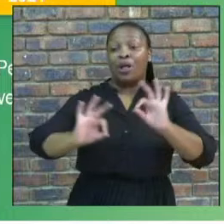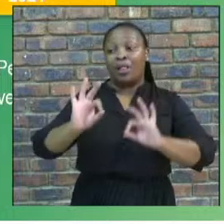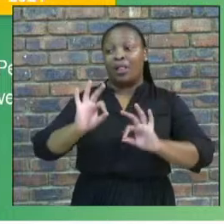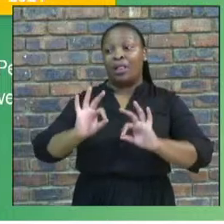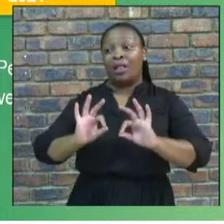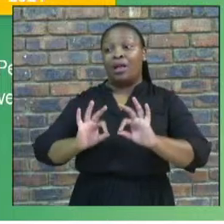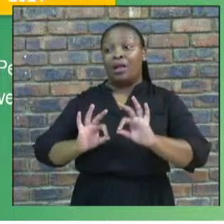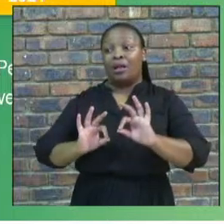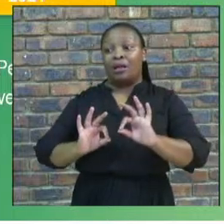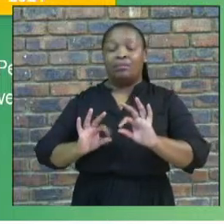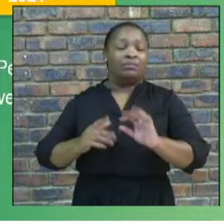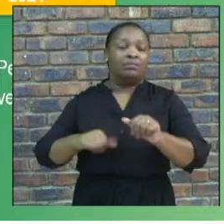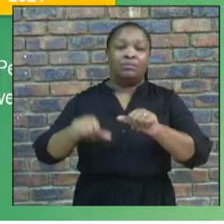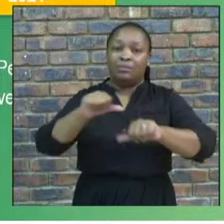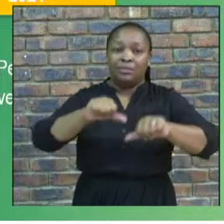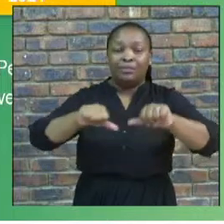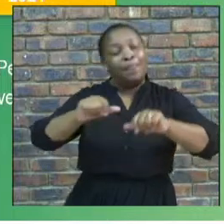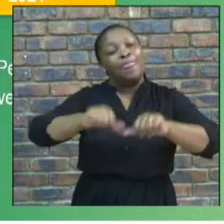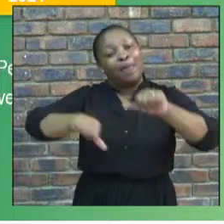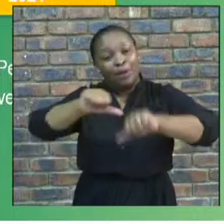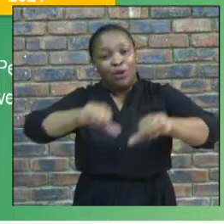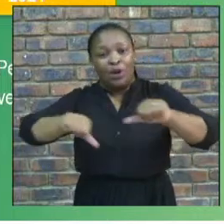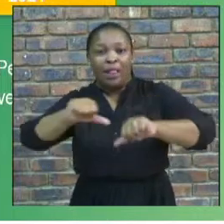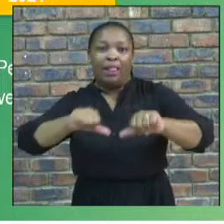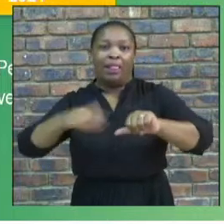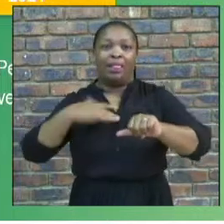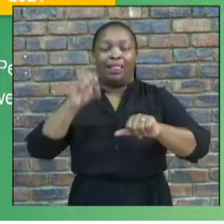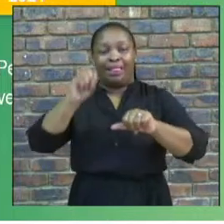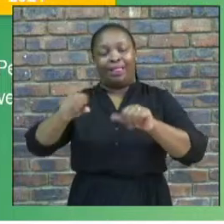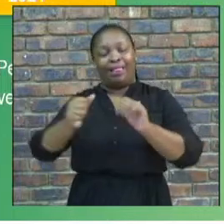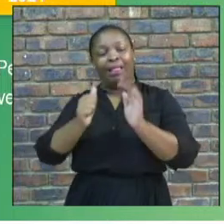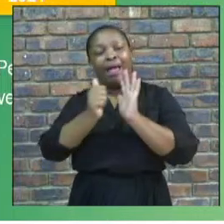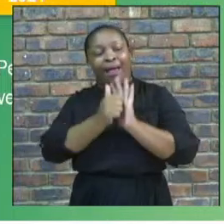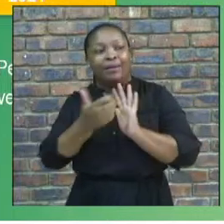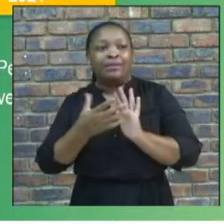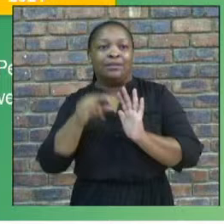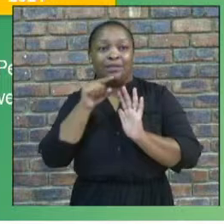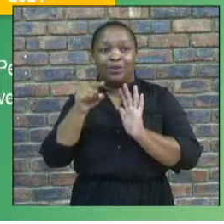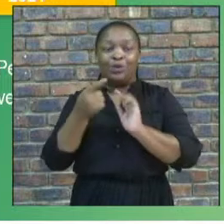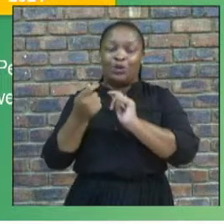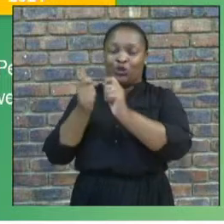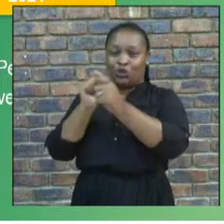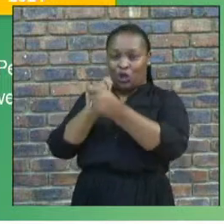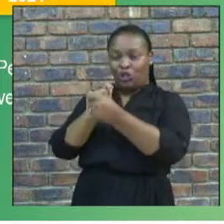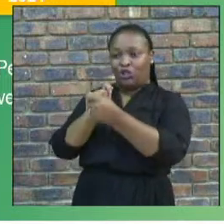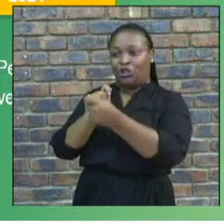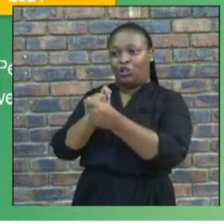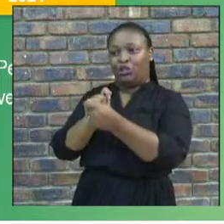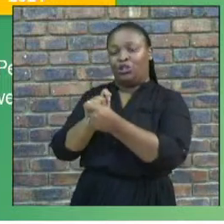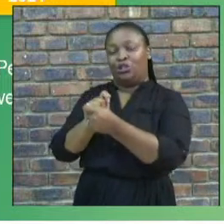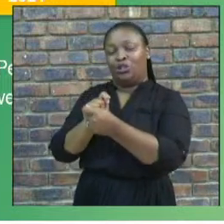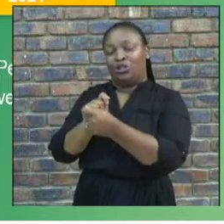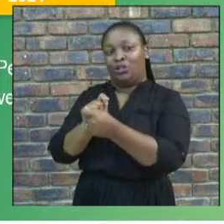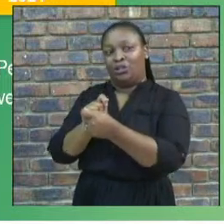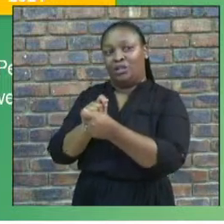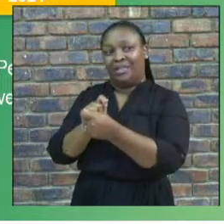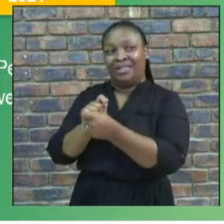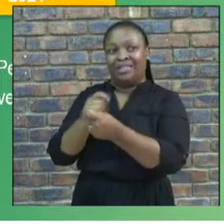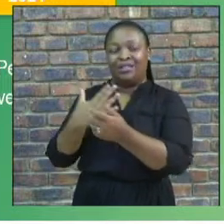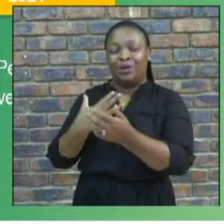and gas resources under that act were defined as minerals. So there was no